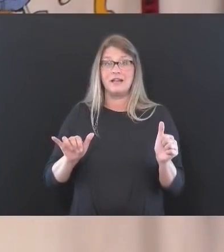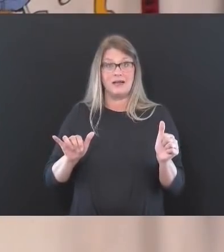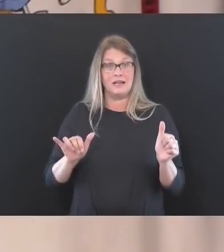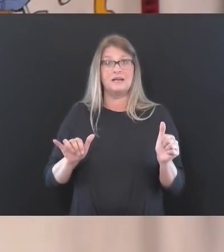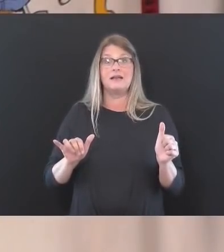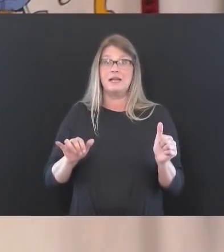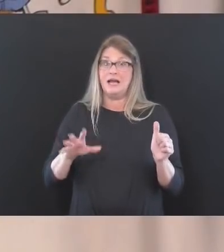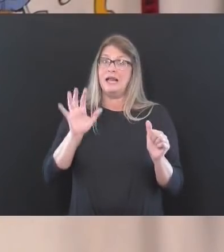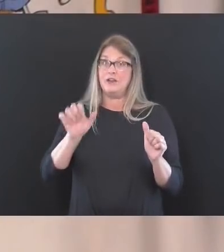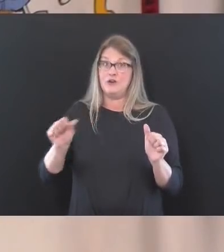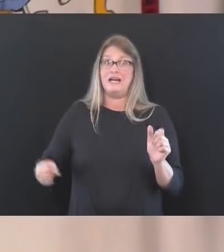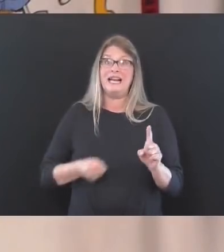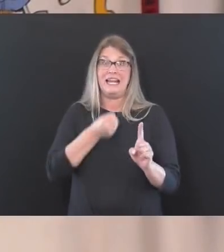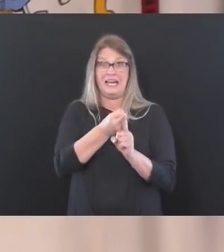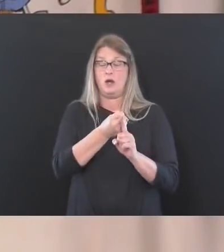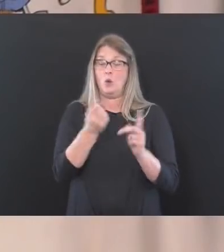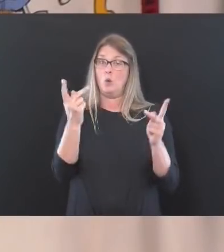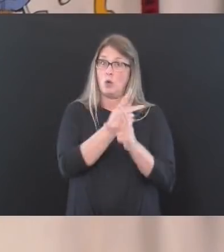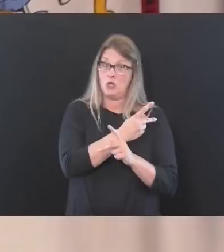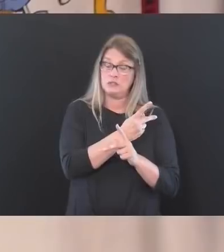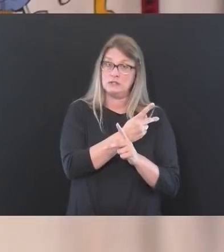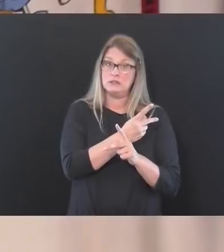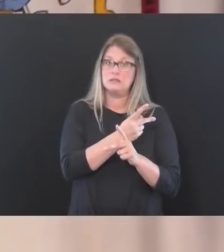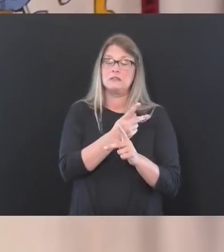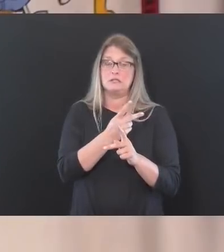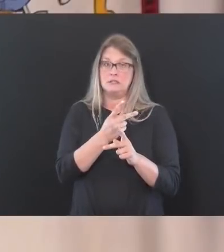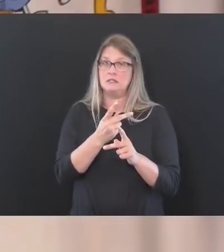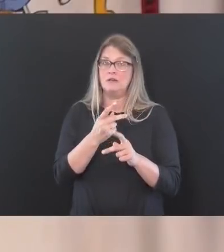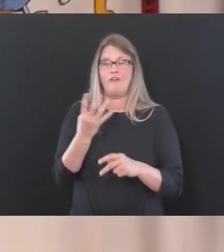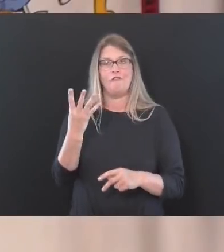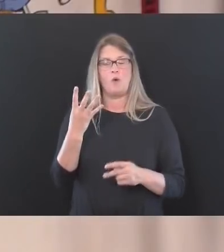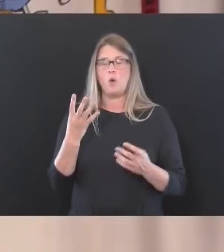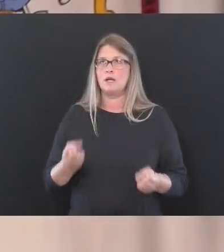more catastrophic than that. 4 is too many.